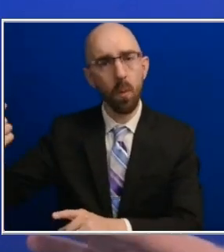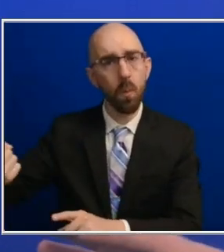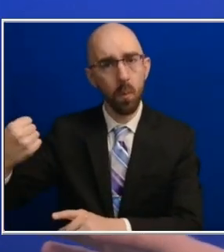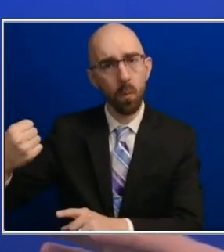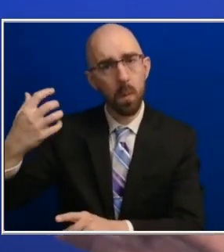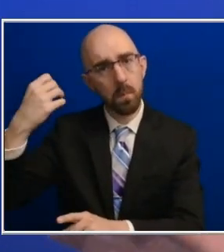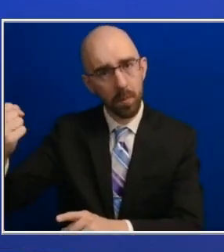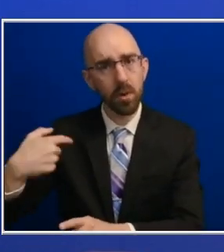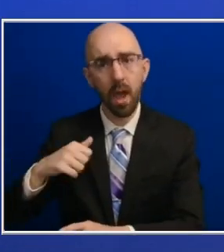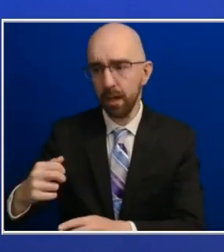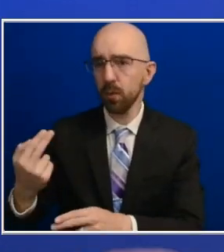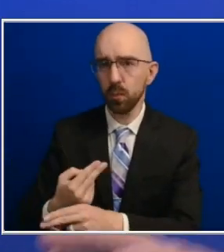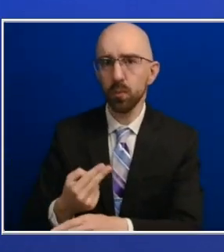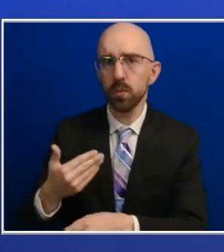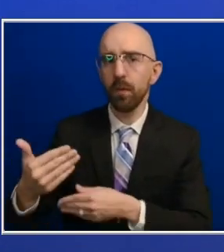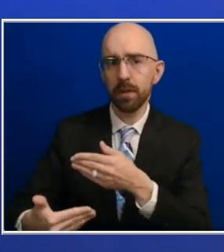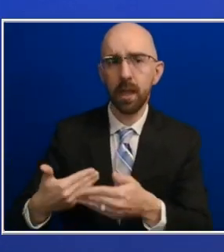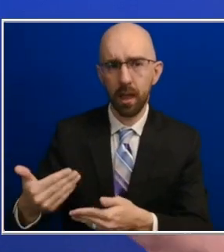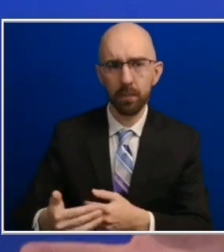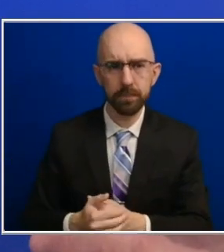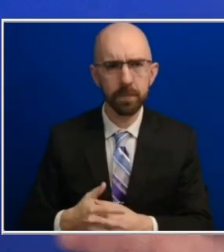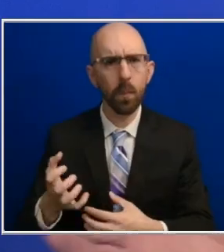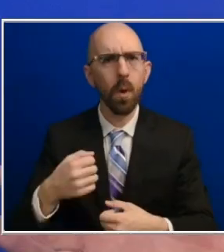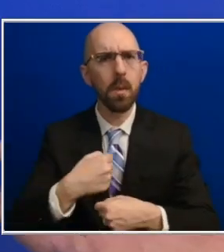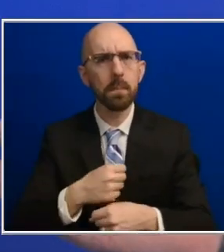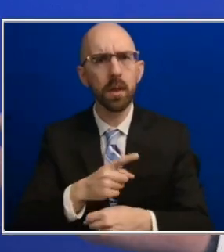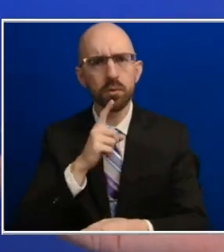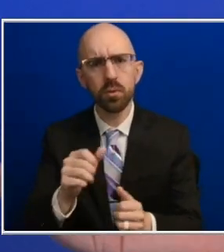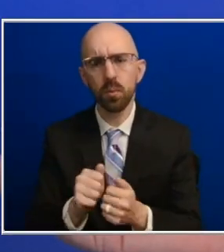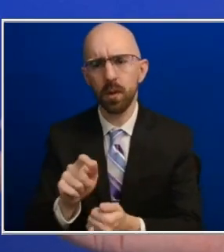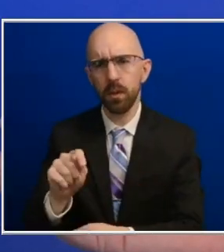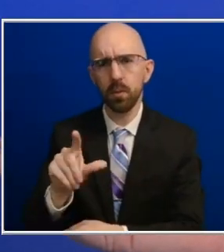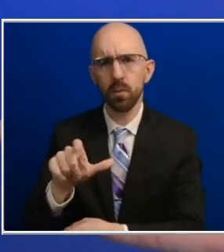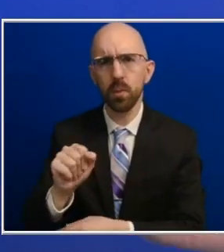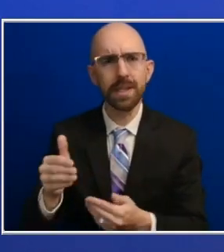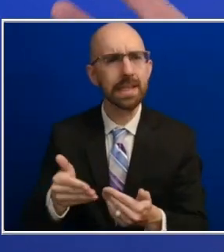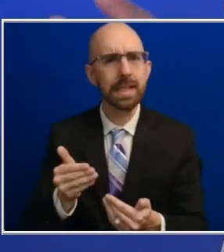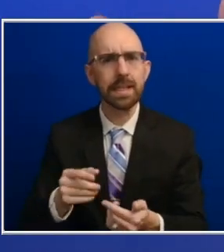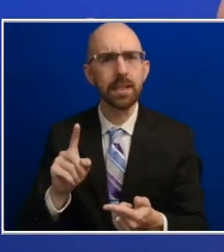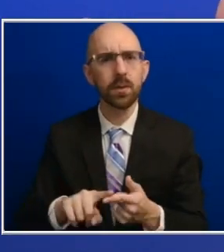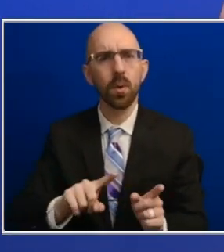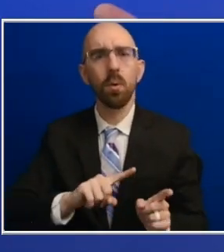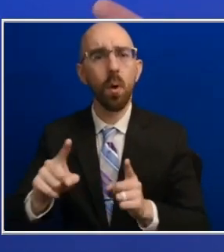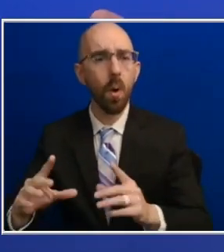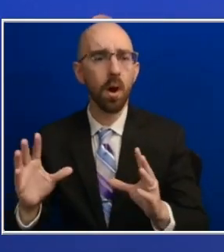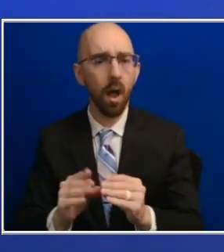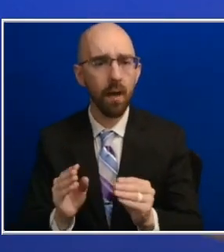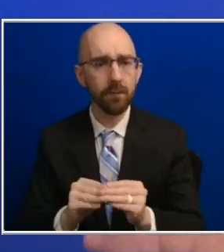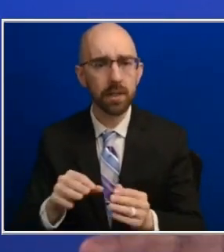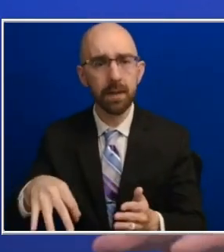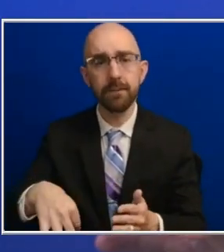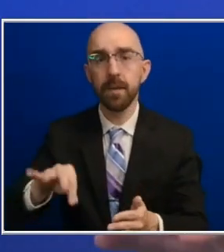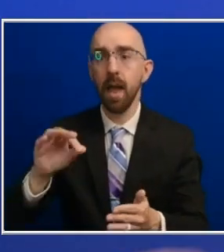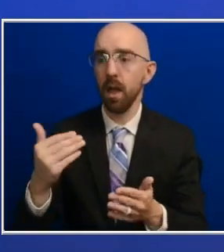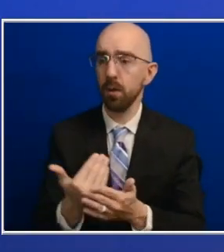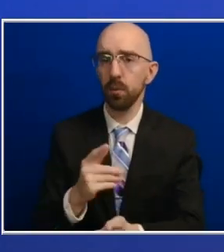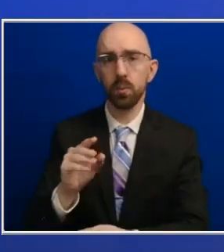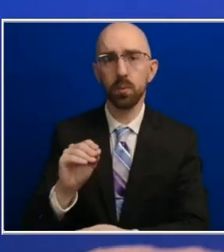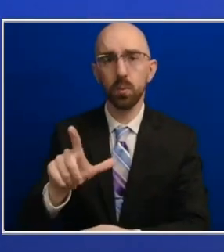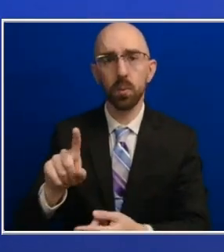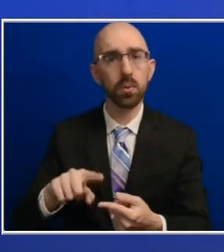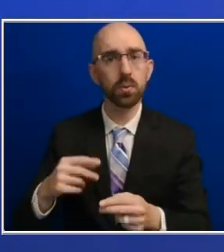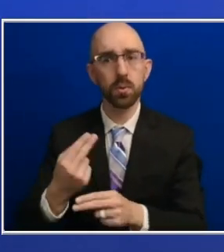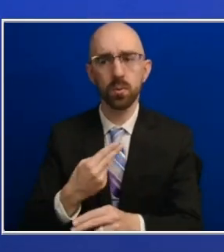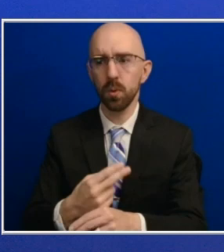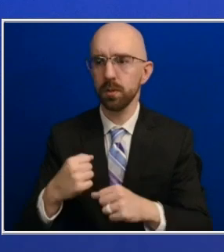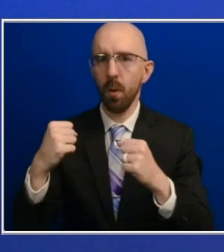I wanna make sure that with these tools, it's easy to go to a conference and find a new tool to use, but we need all